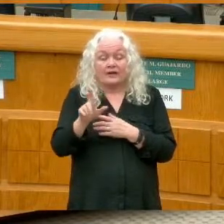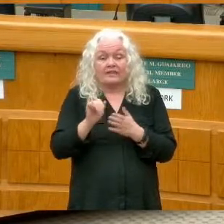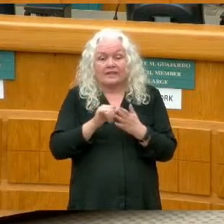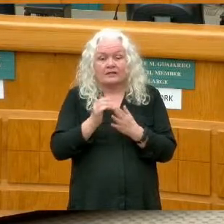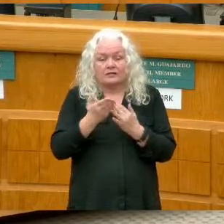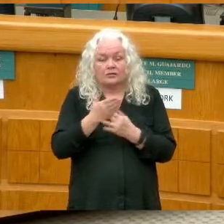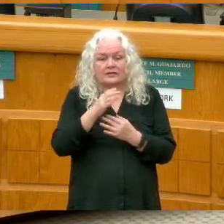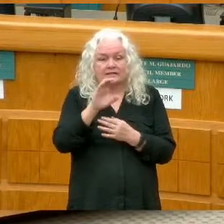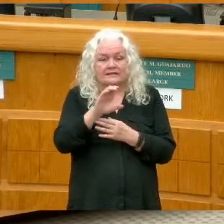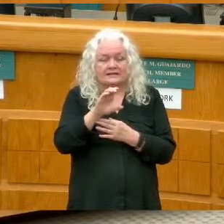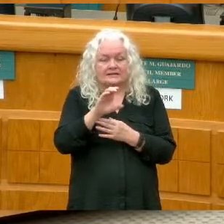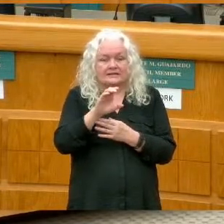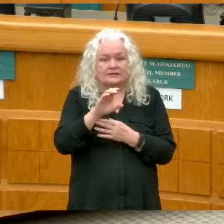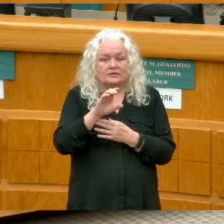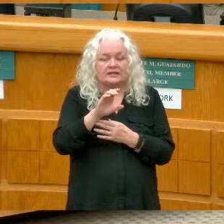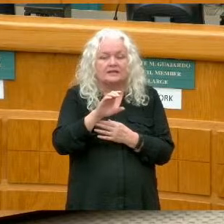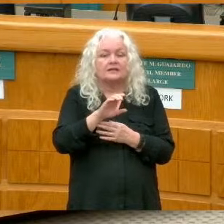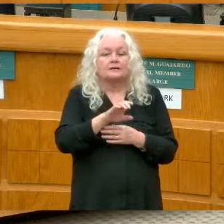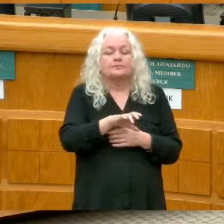through